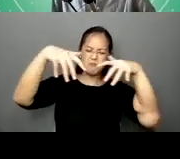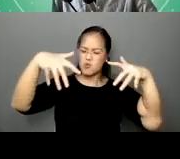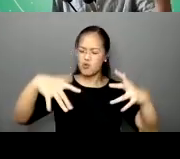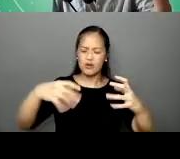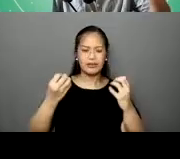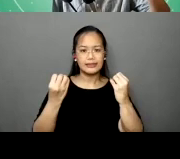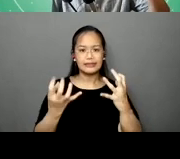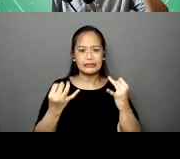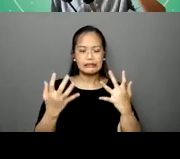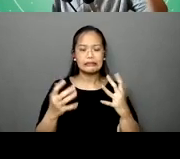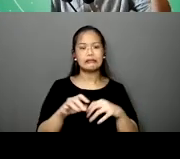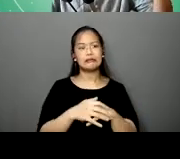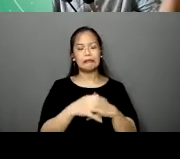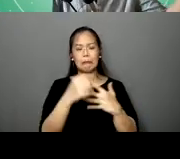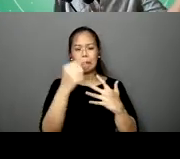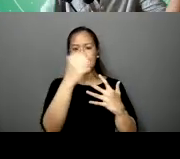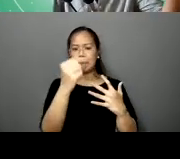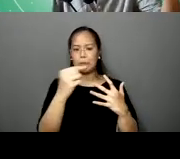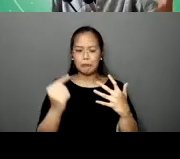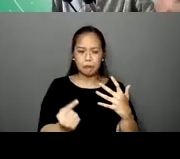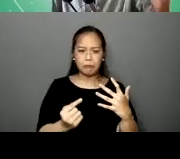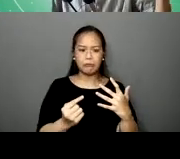factors. And summing it up is just